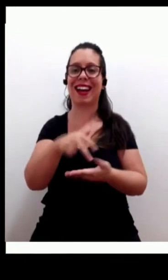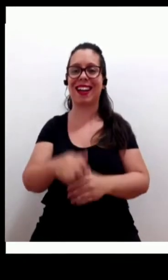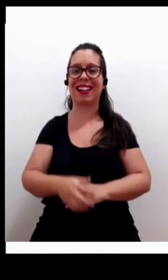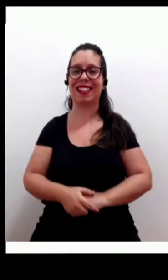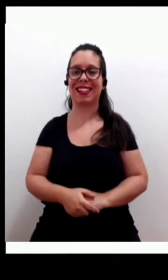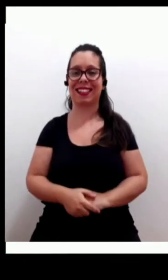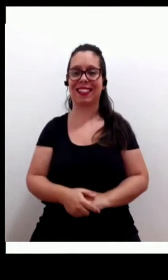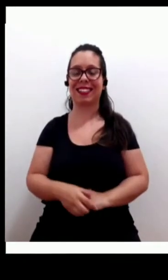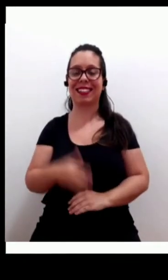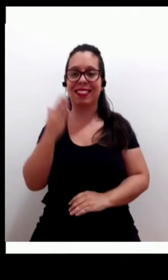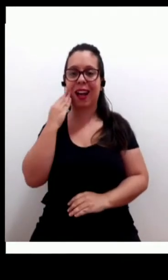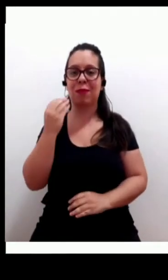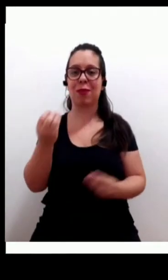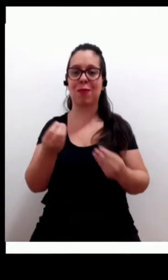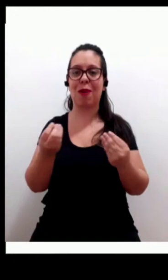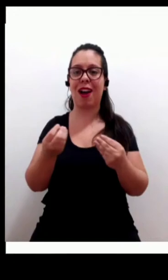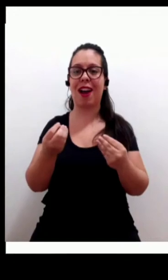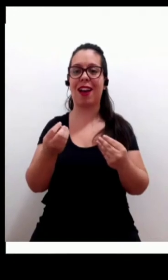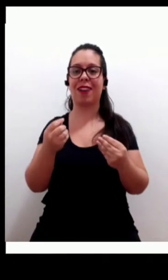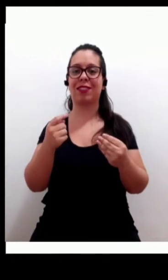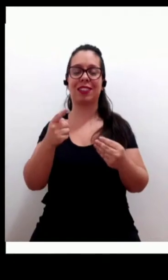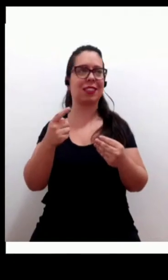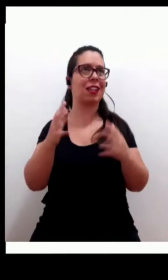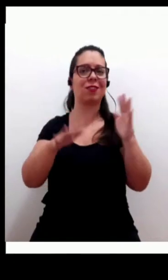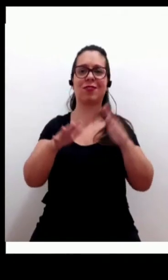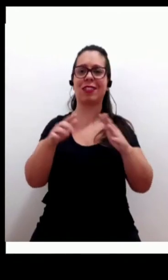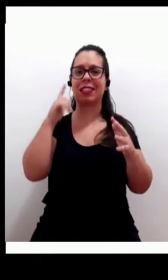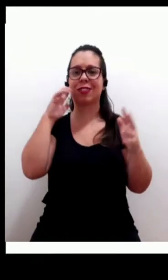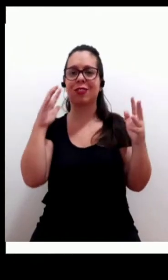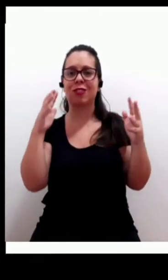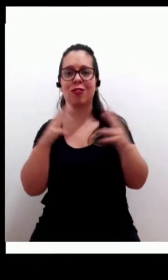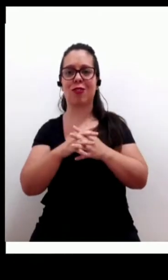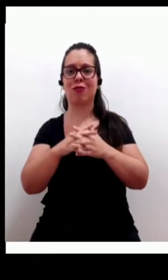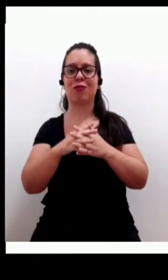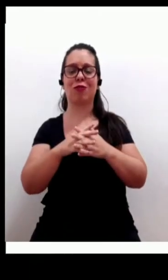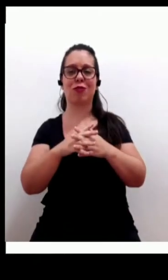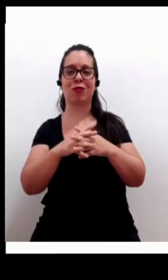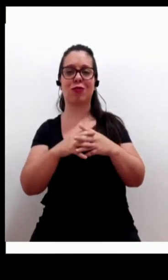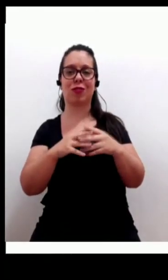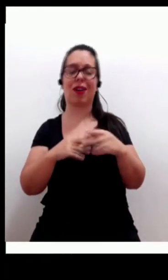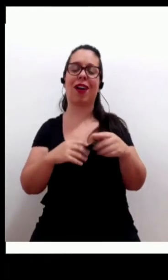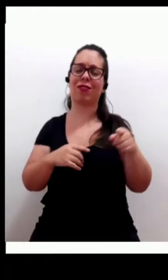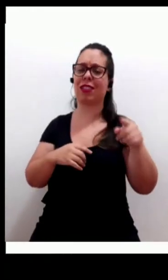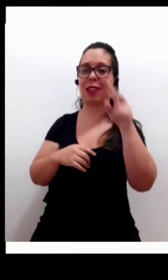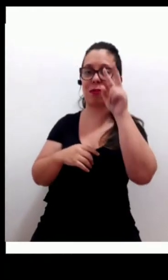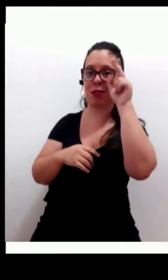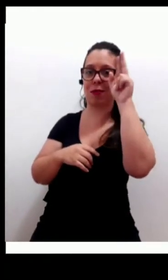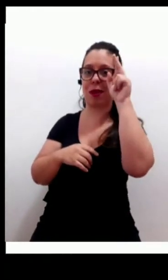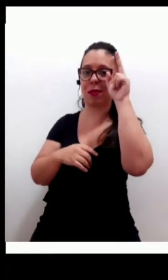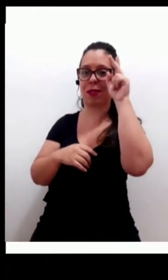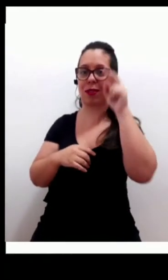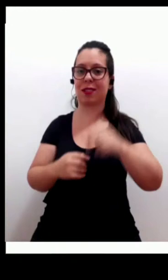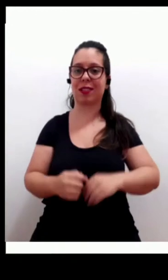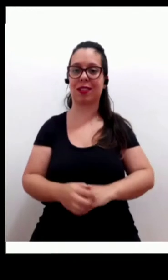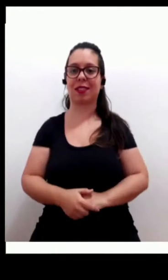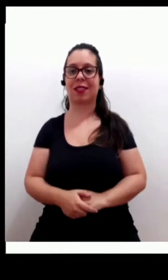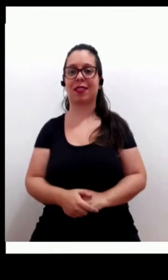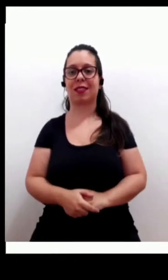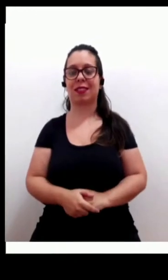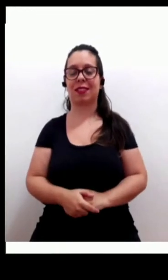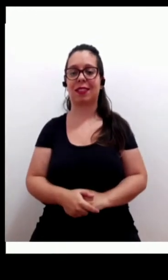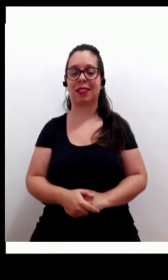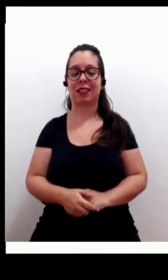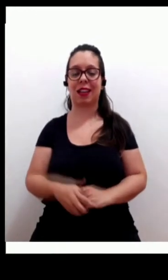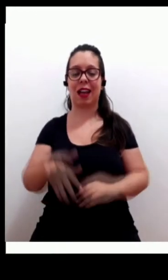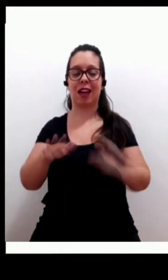pretty stocious, pretty good. But you never really looked at yourself much anymore to say if you're a big person or